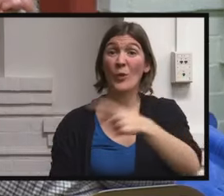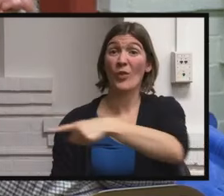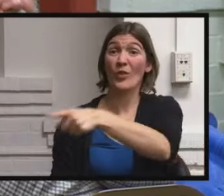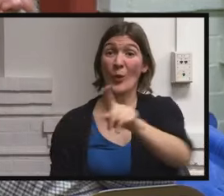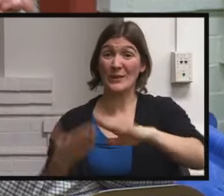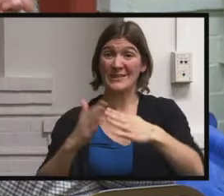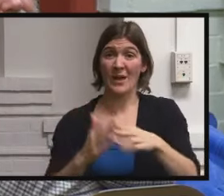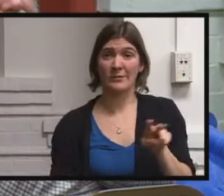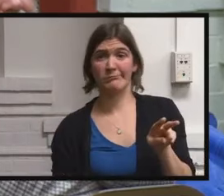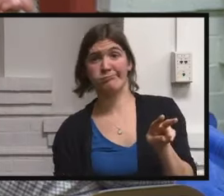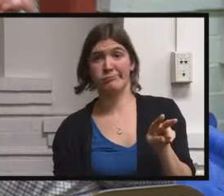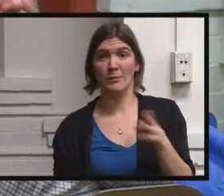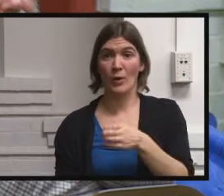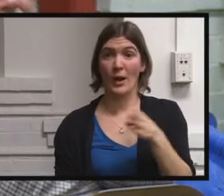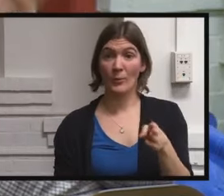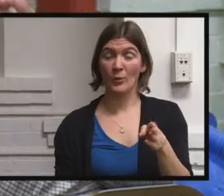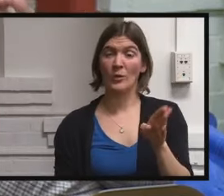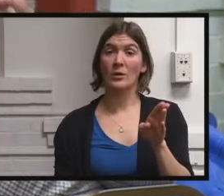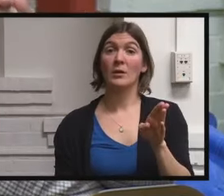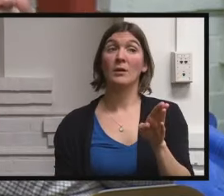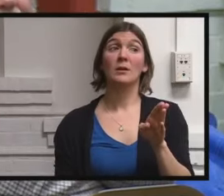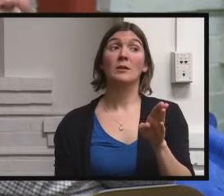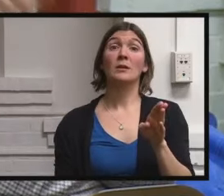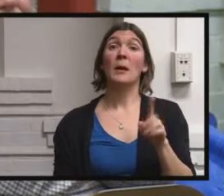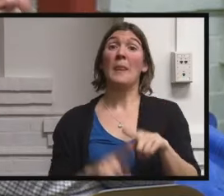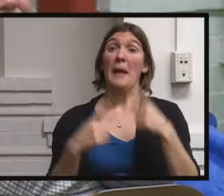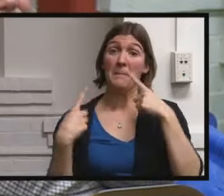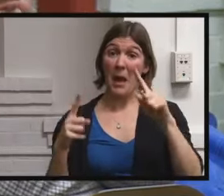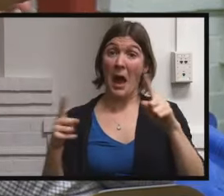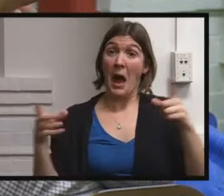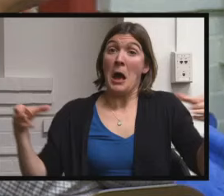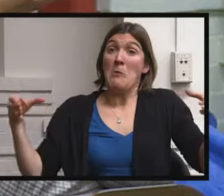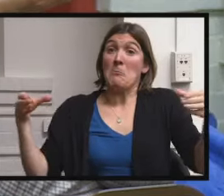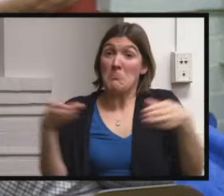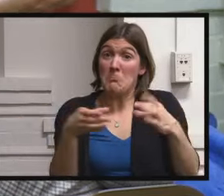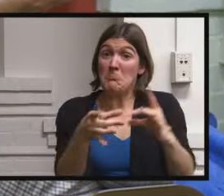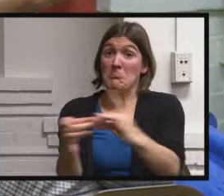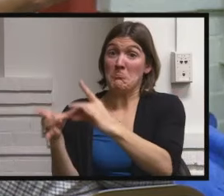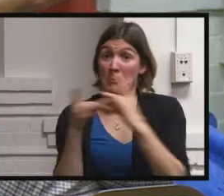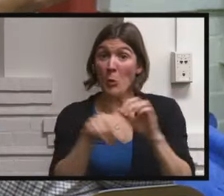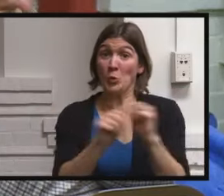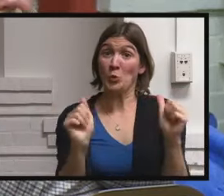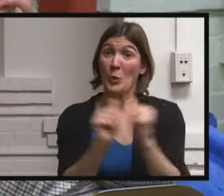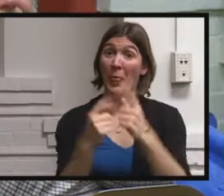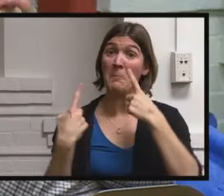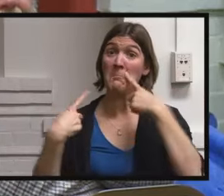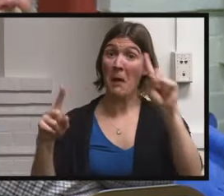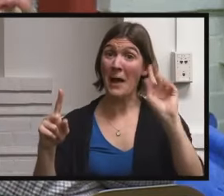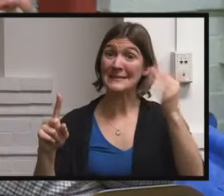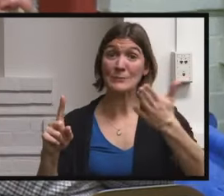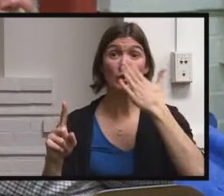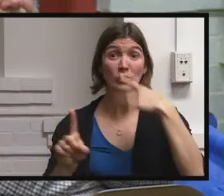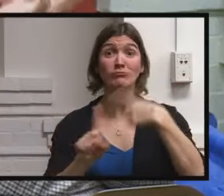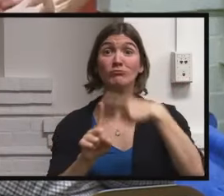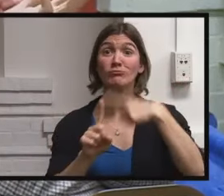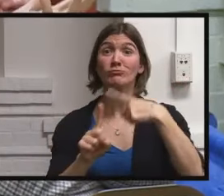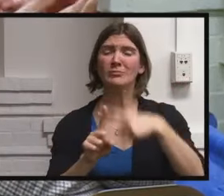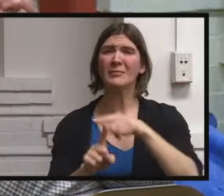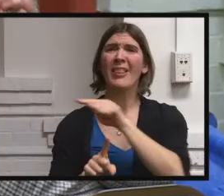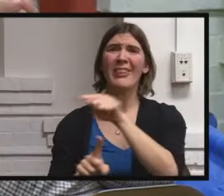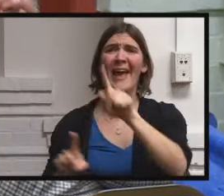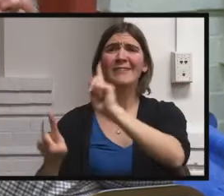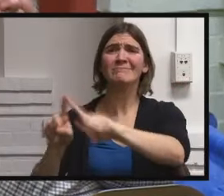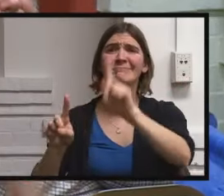It's my understanding that it was a big deal to bring all of these towns together. They're very disparate towns with very, very different